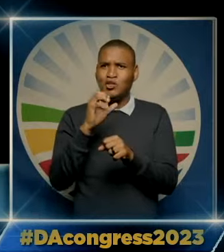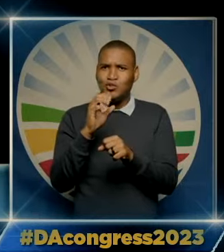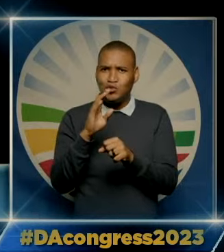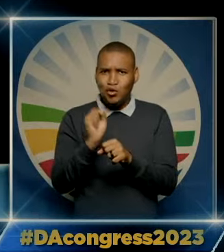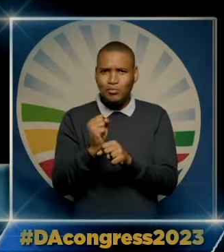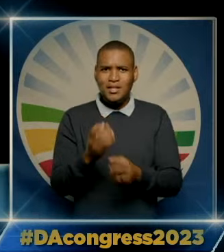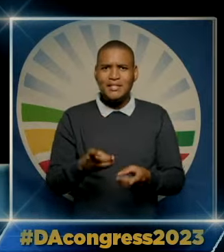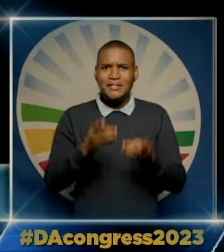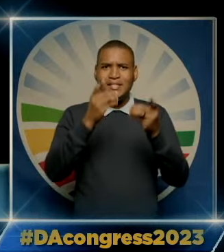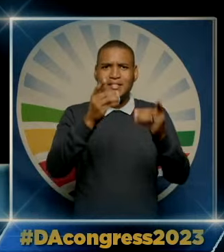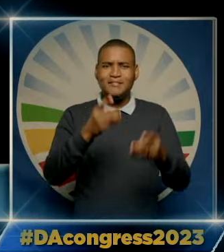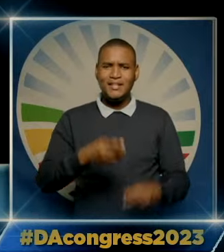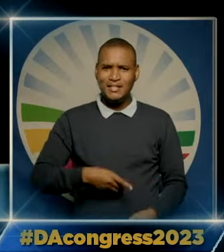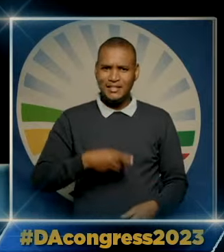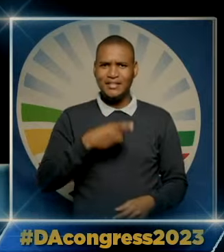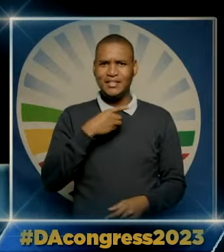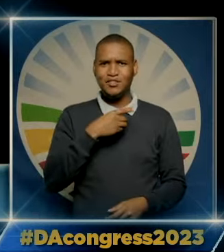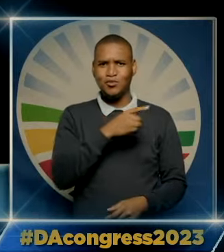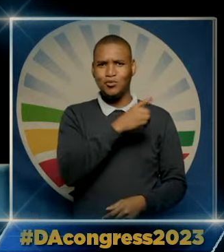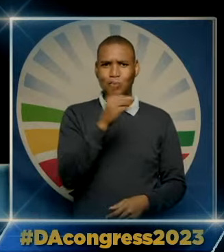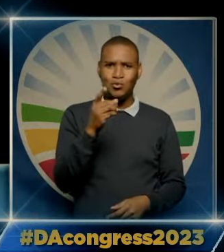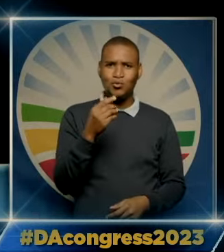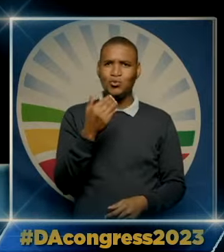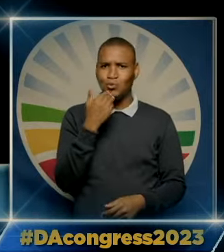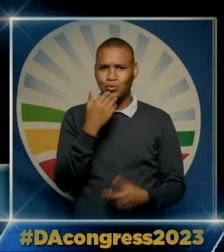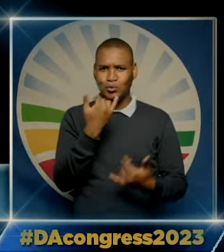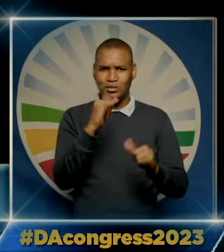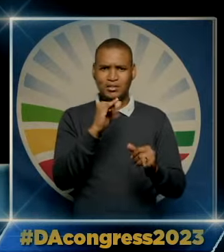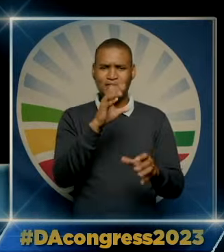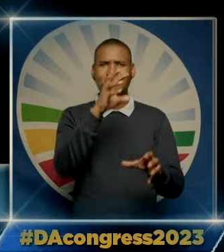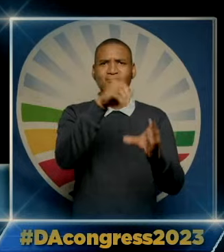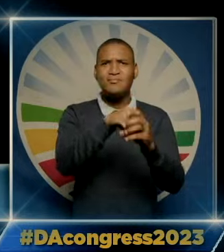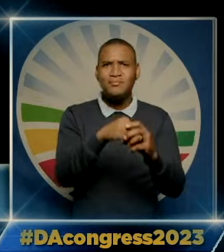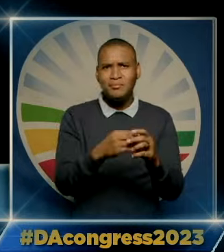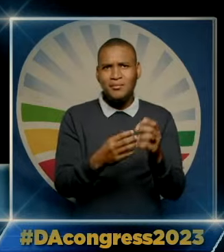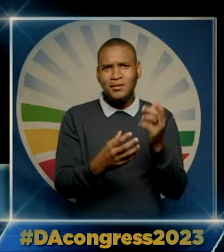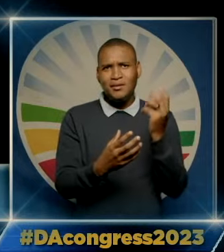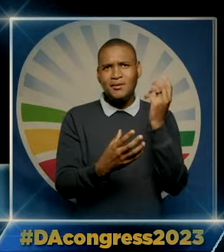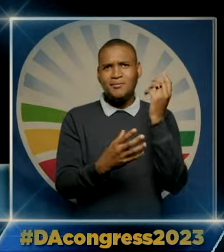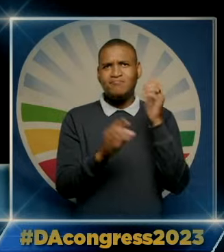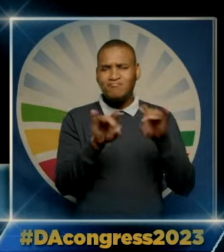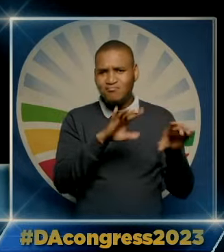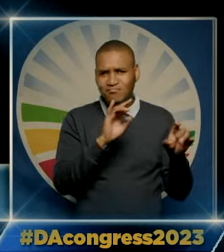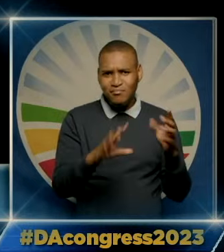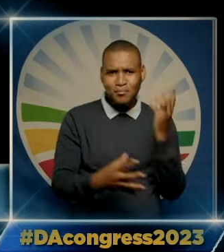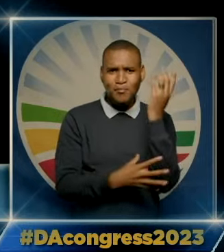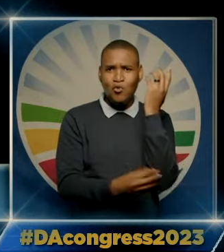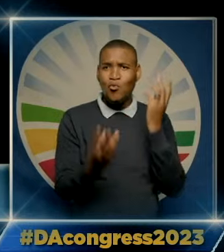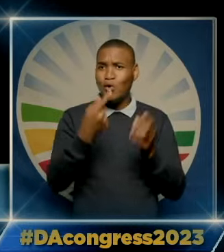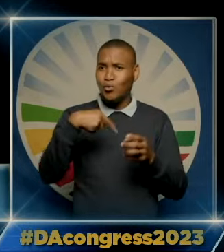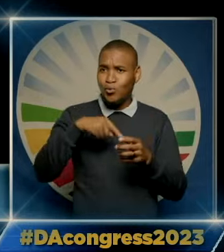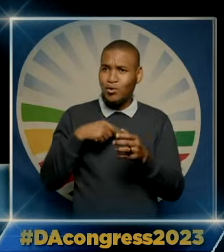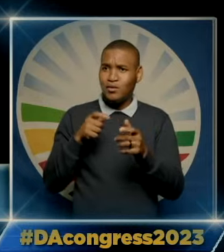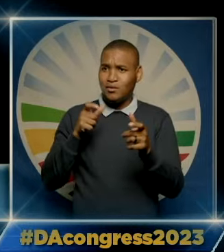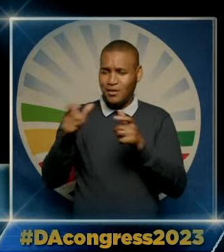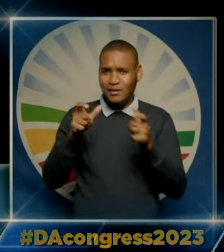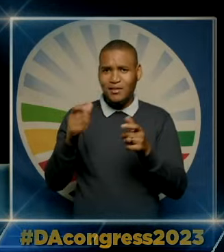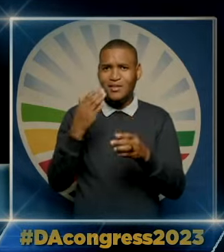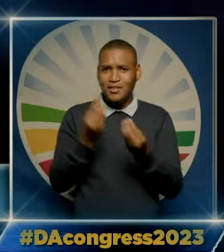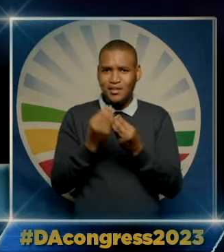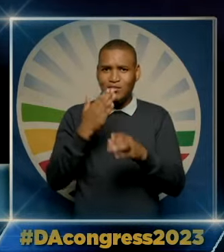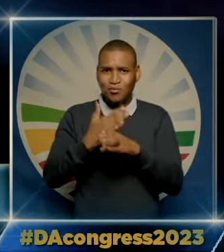dignity to those whom poverty still robs of it. Where we govern, things work and things get